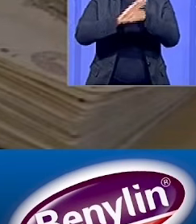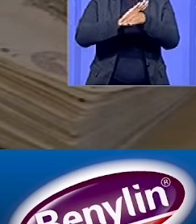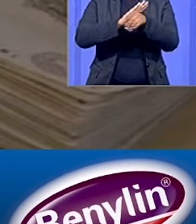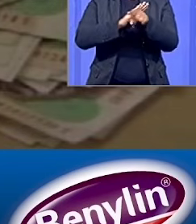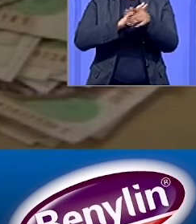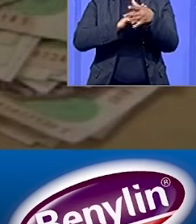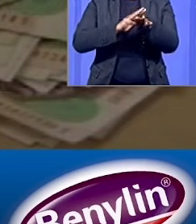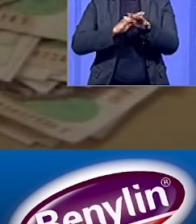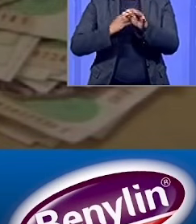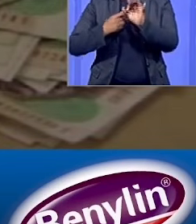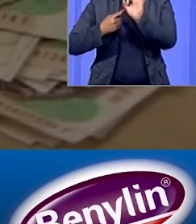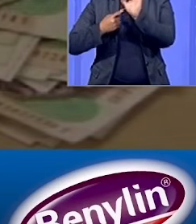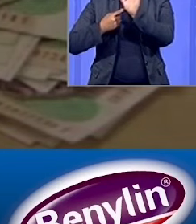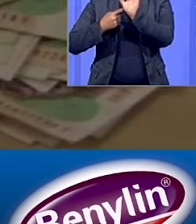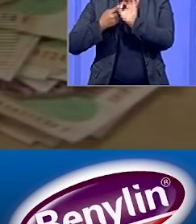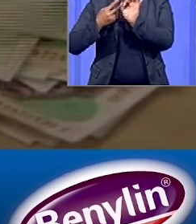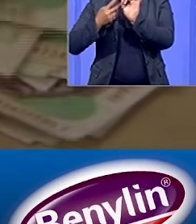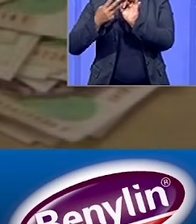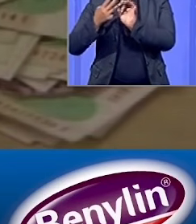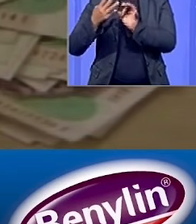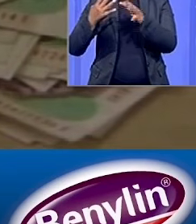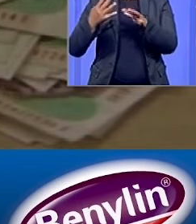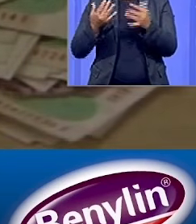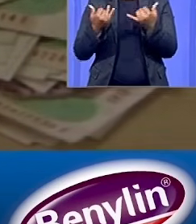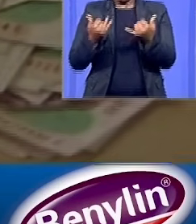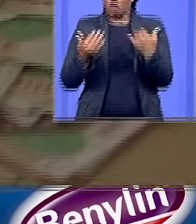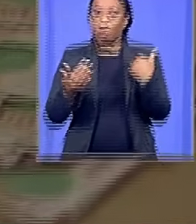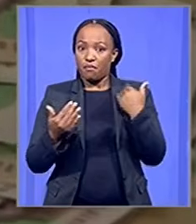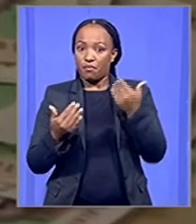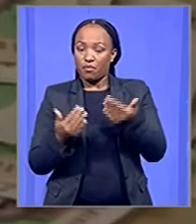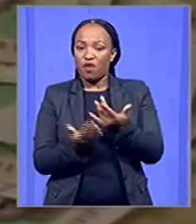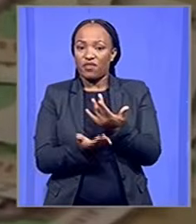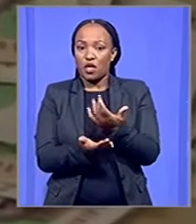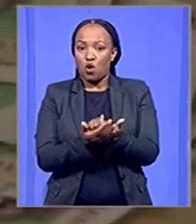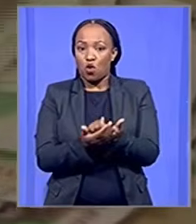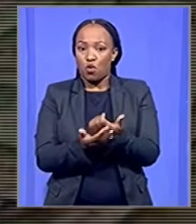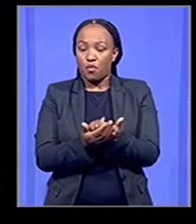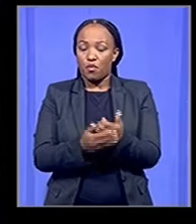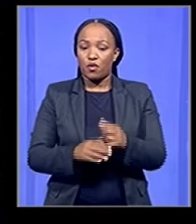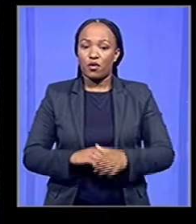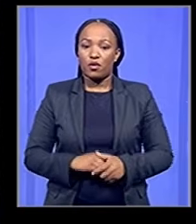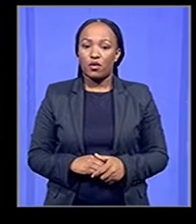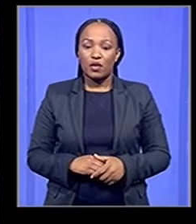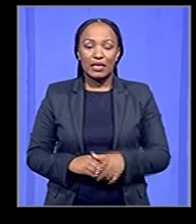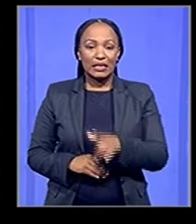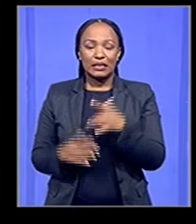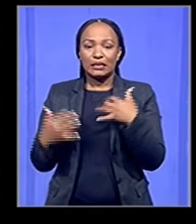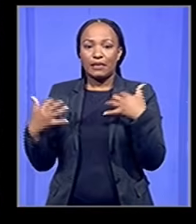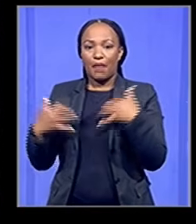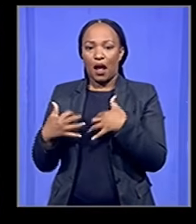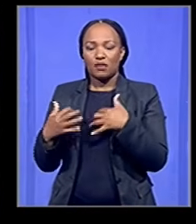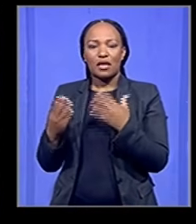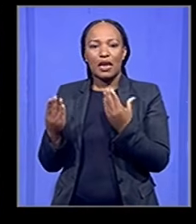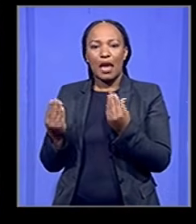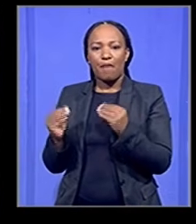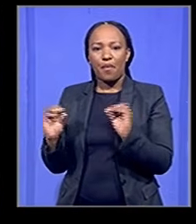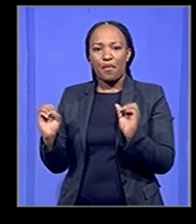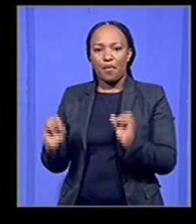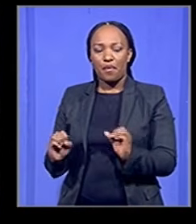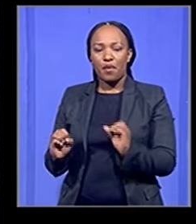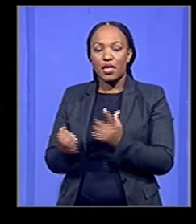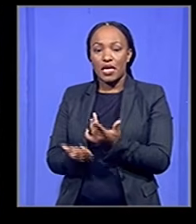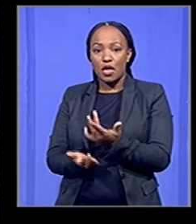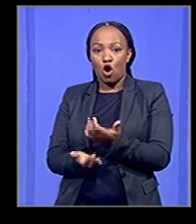dipalopalong tsa kotara le kotara ho latela maemo a jwale a moruo. While this is not a surprising number in the light of the fact that the